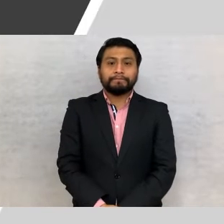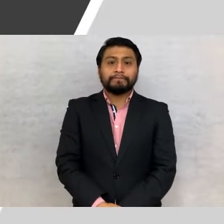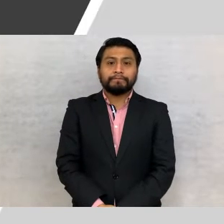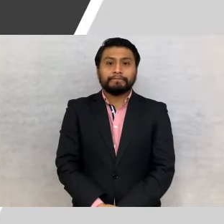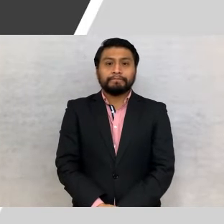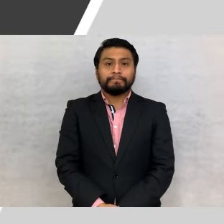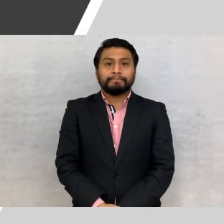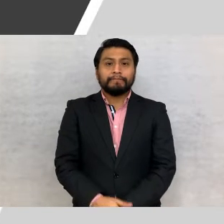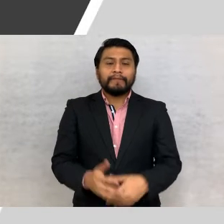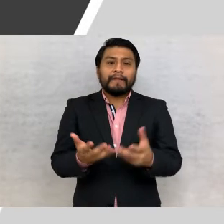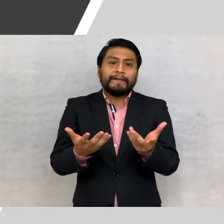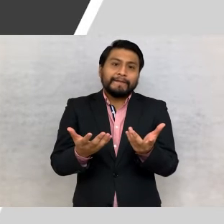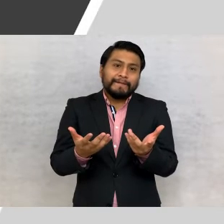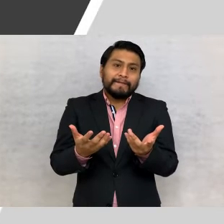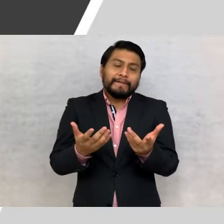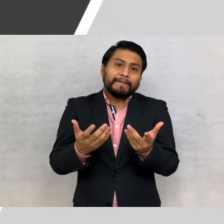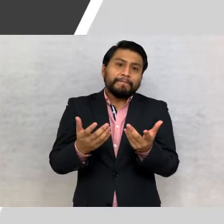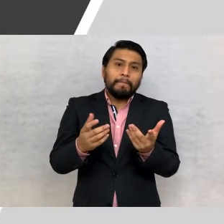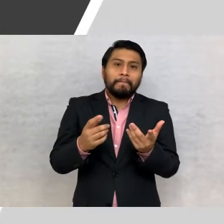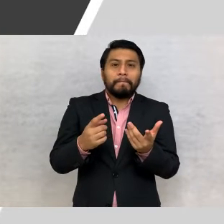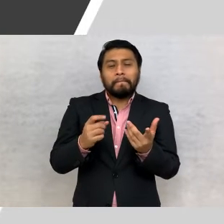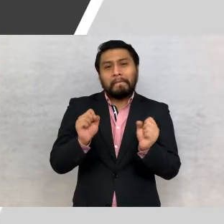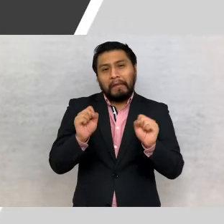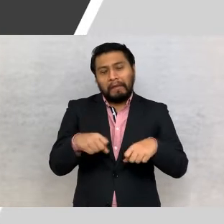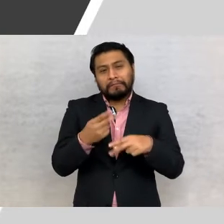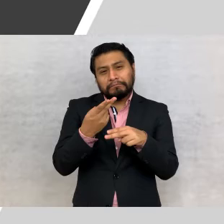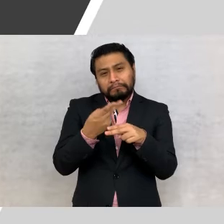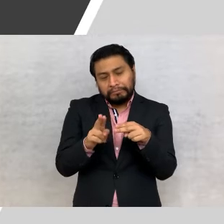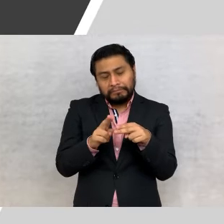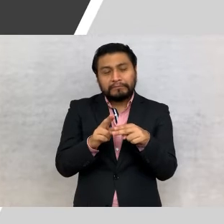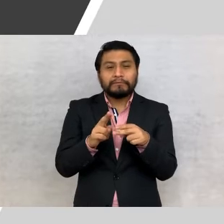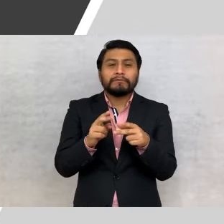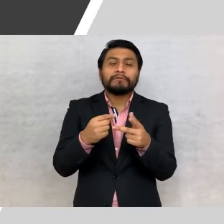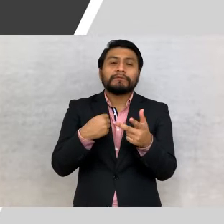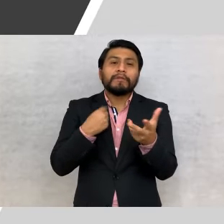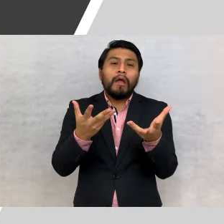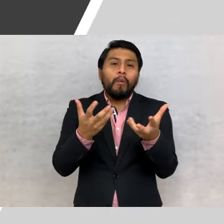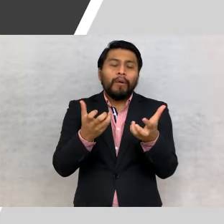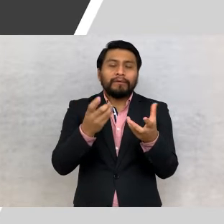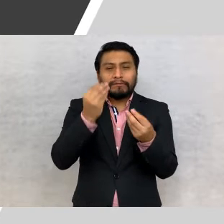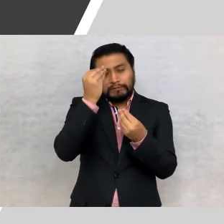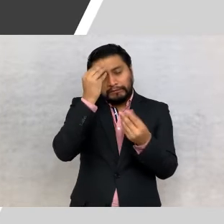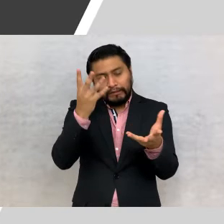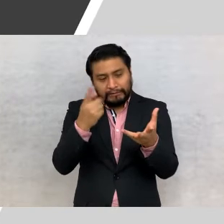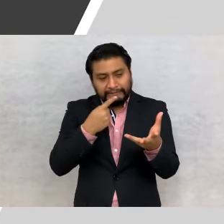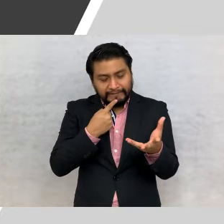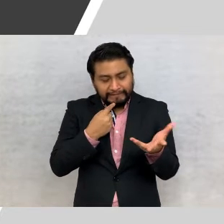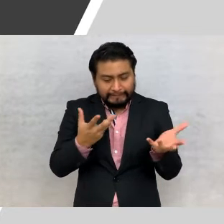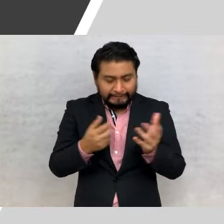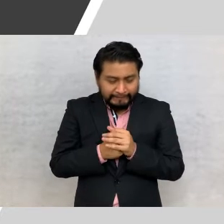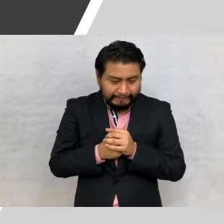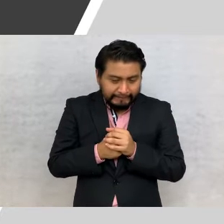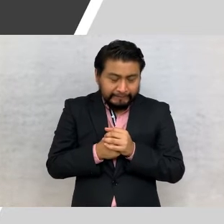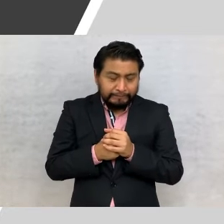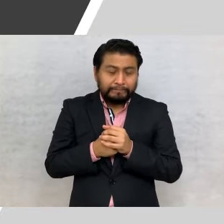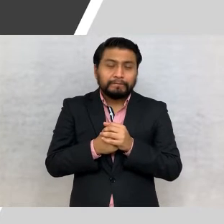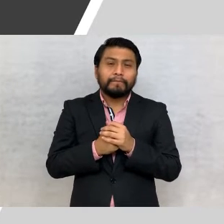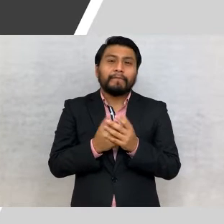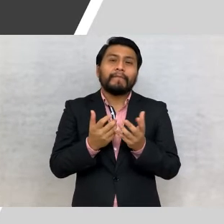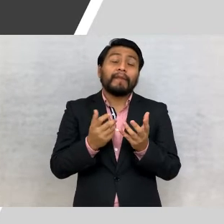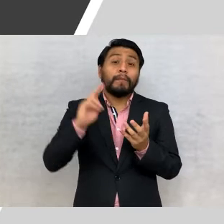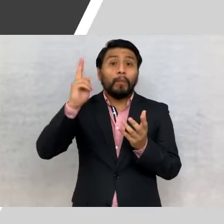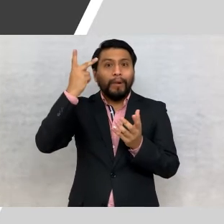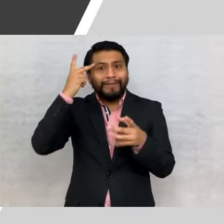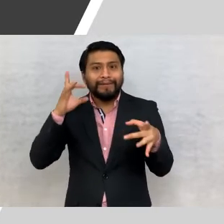Then let's see, by way of synthesis, what I want to note is that the biopolitical